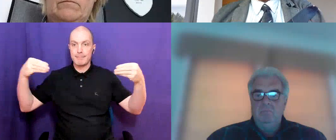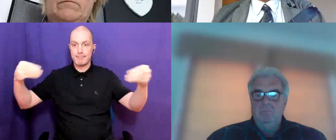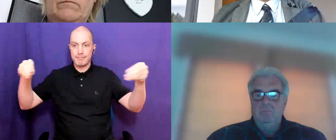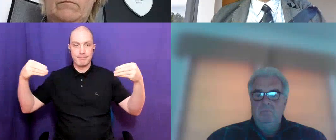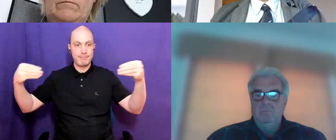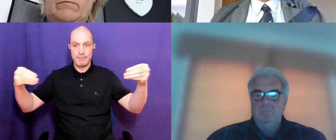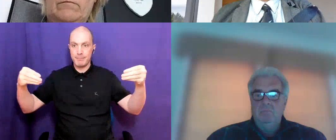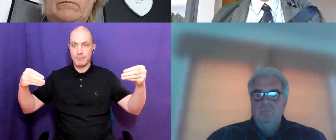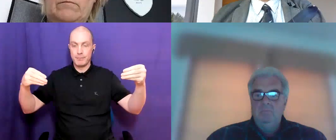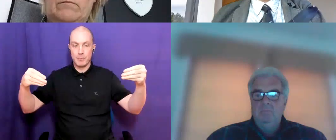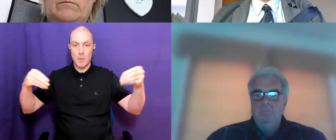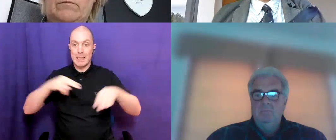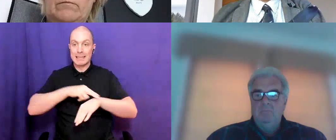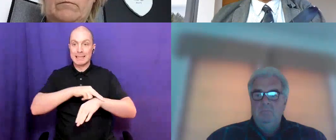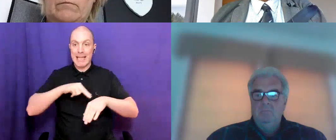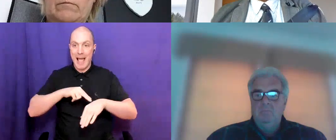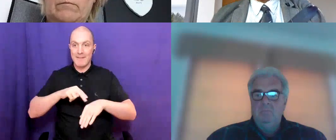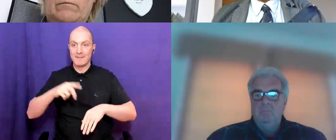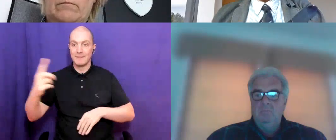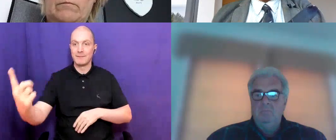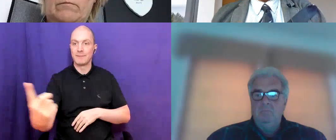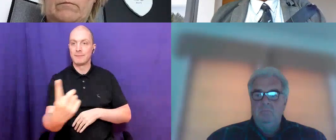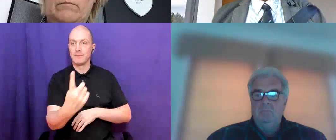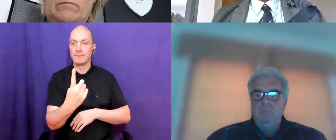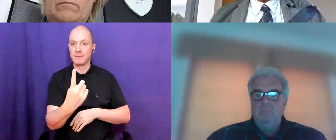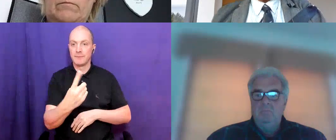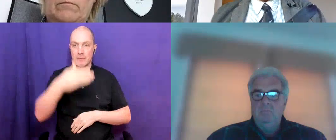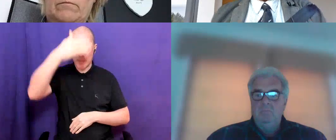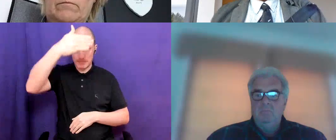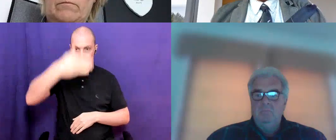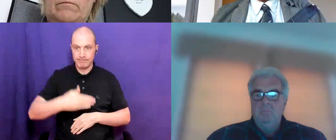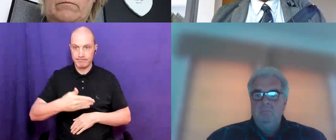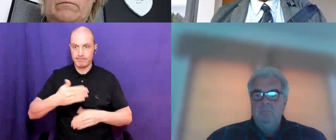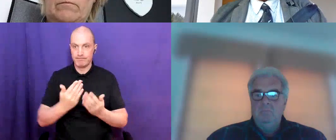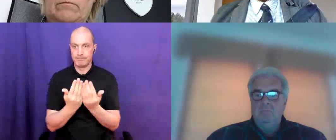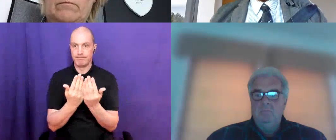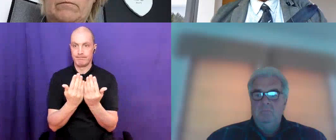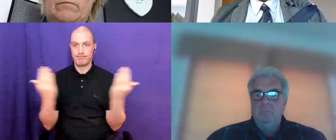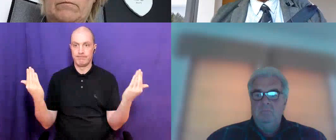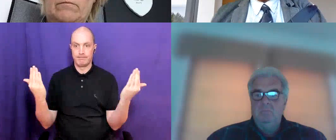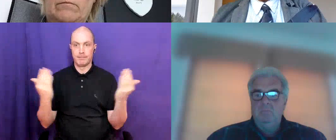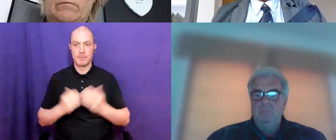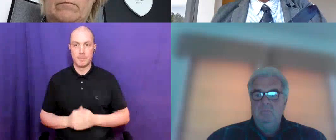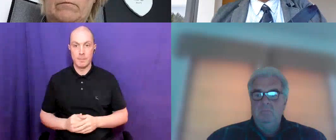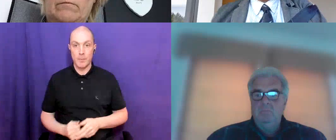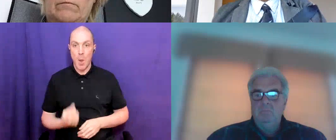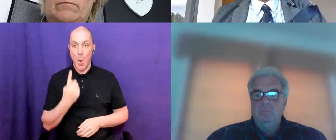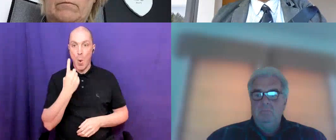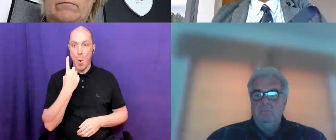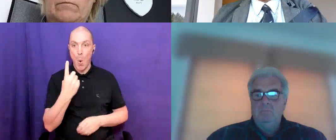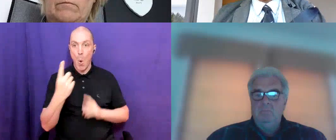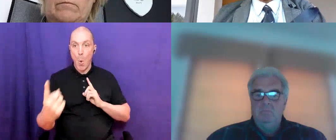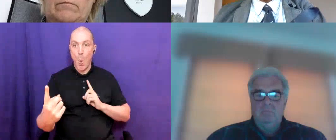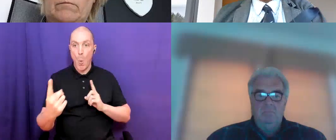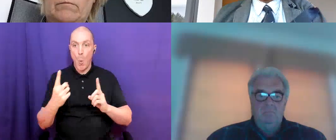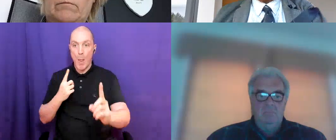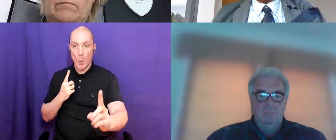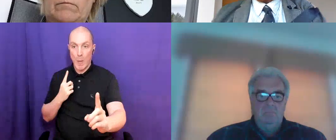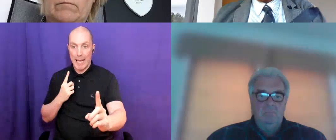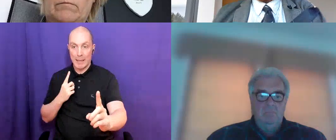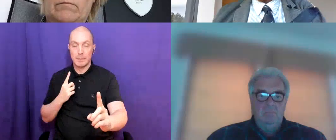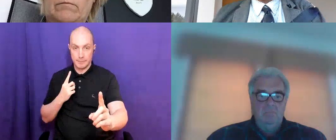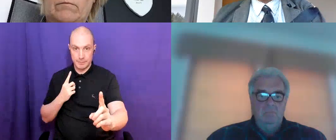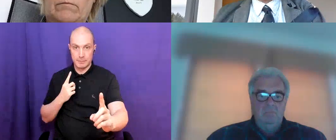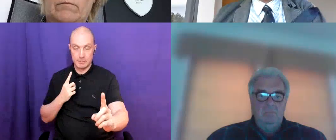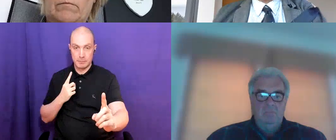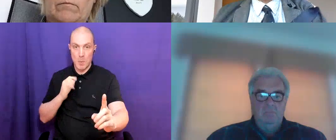voters, again, to ensure the protection of both. We will have a one-way system operating inside each of the